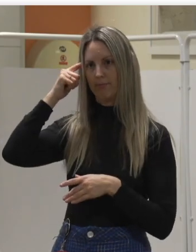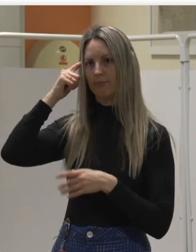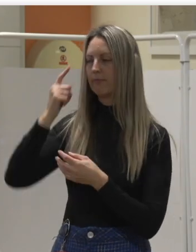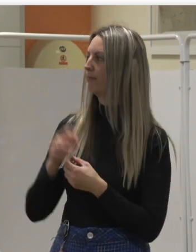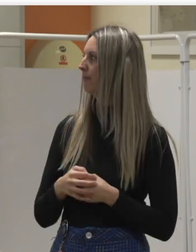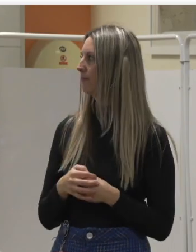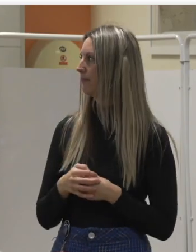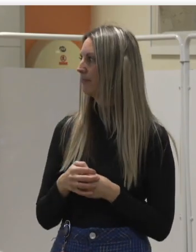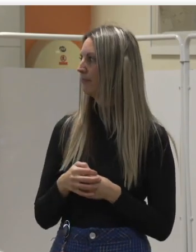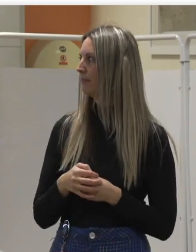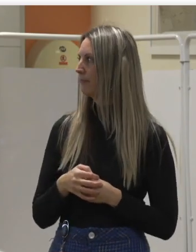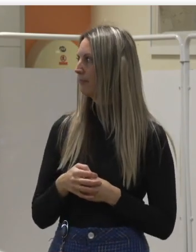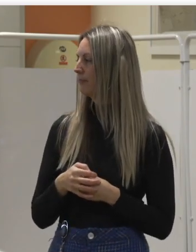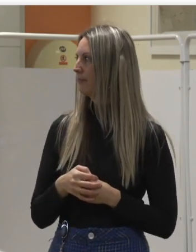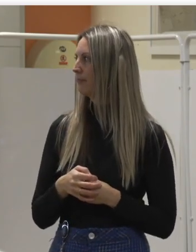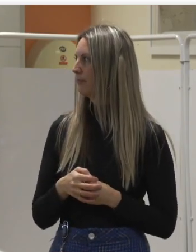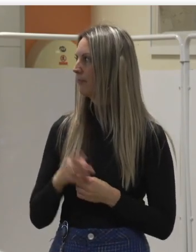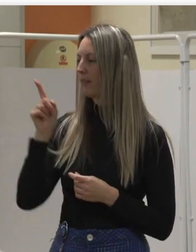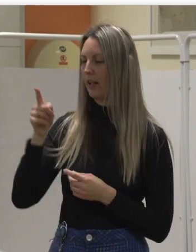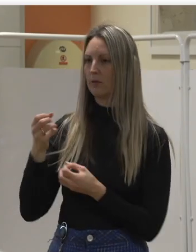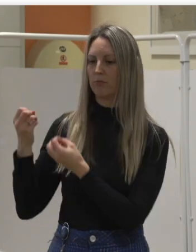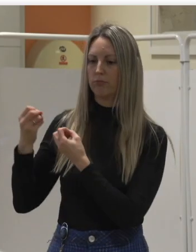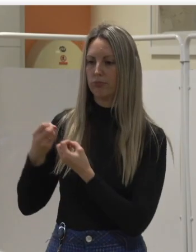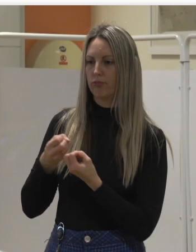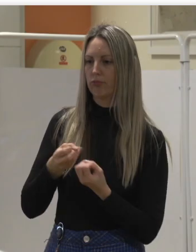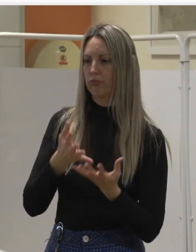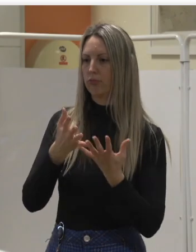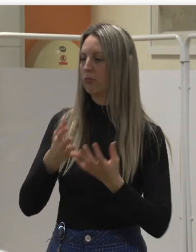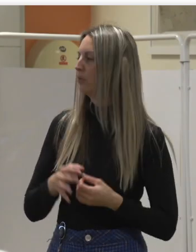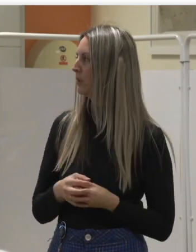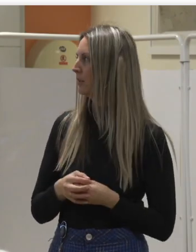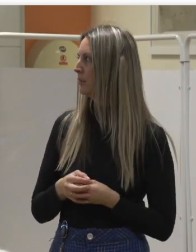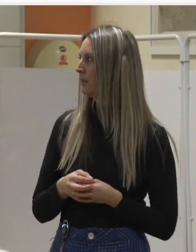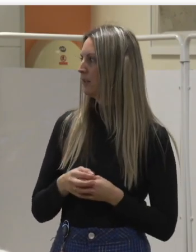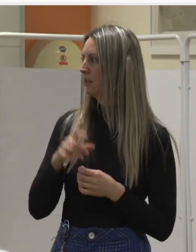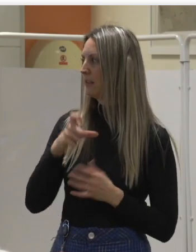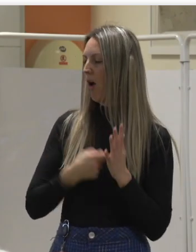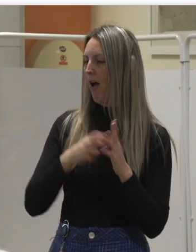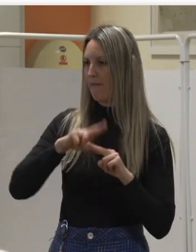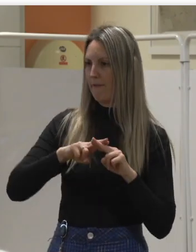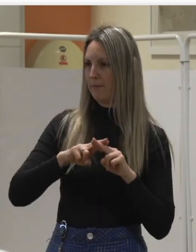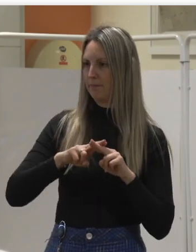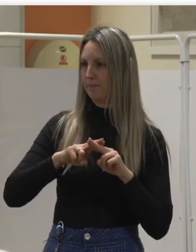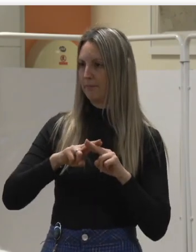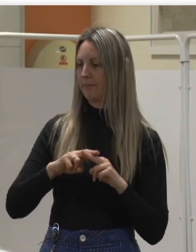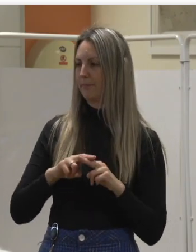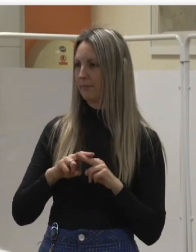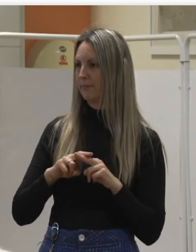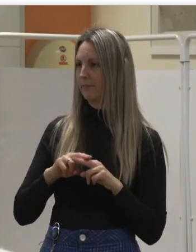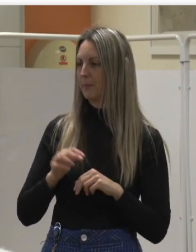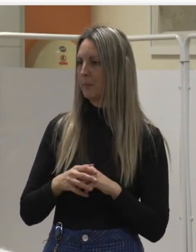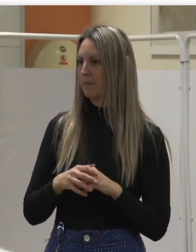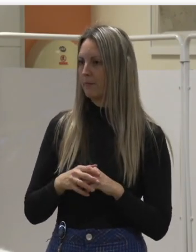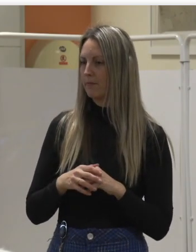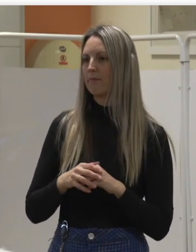endings, and you can see that it is sending the signals back up to the brain, which gives them the sensation that